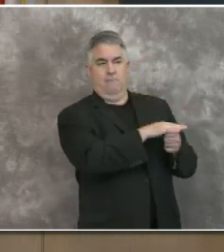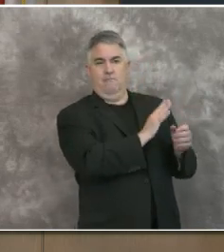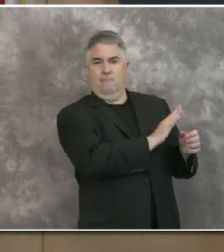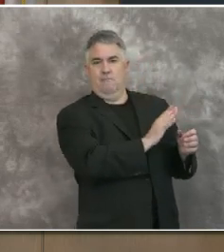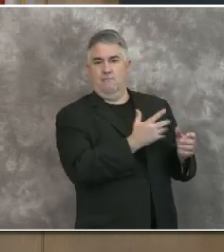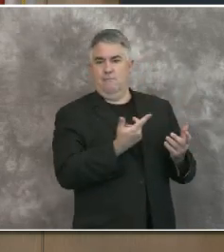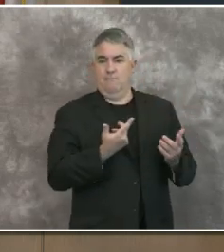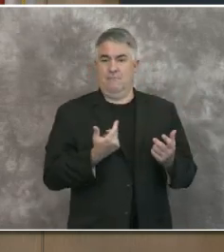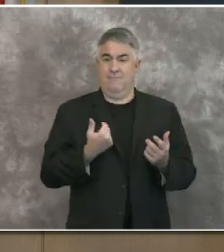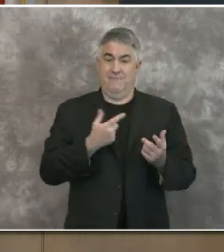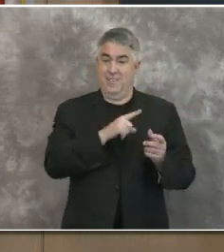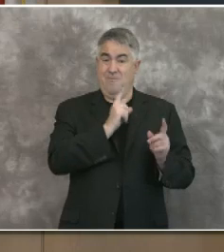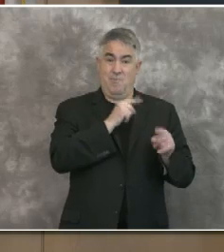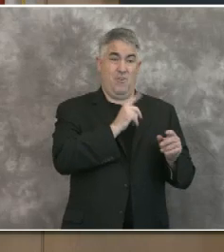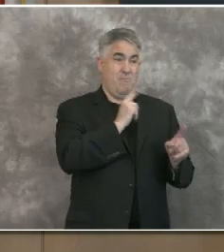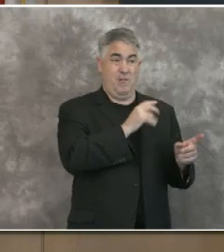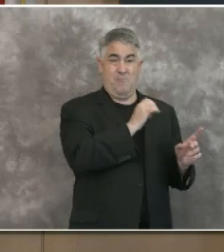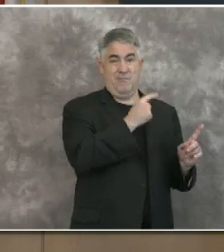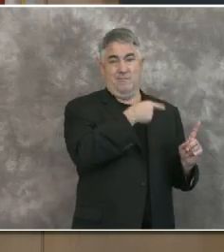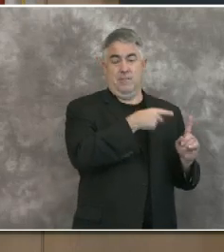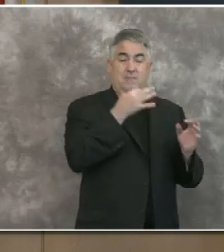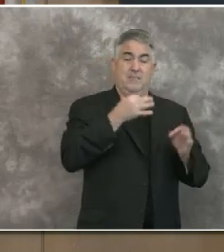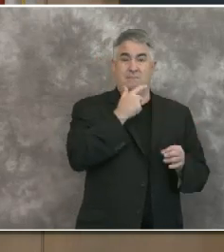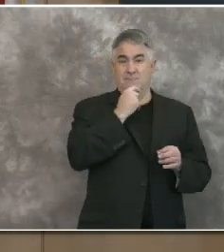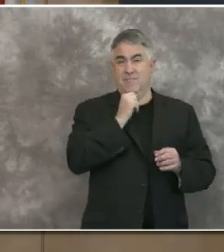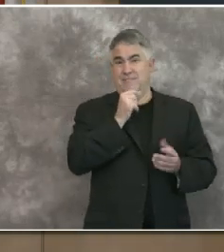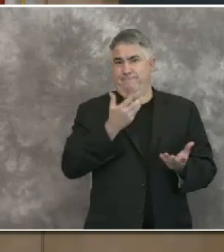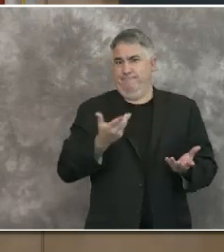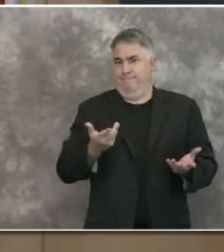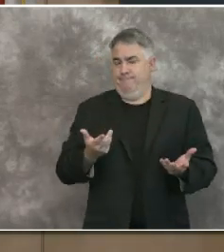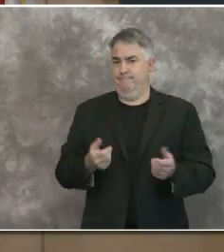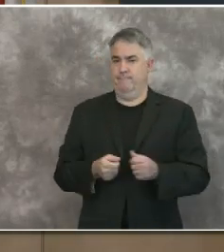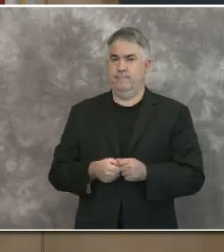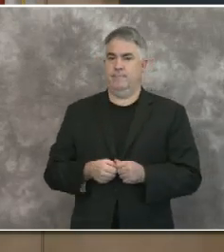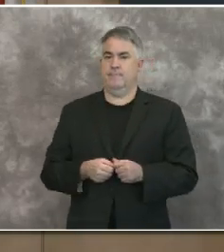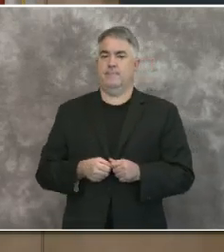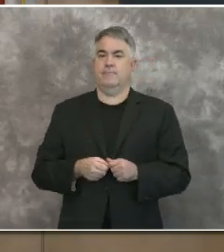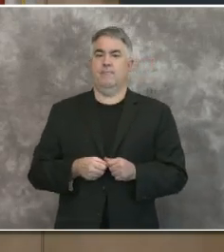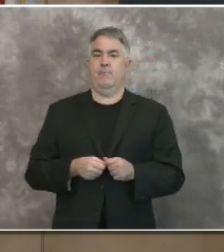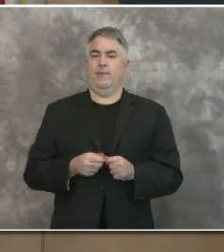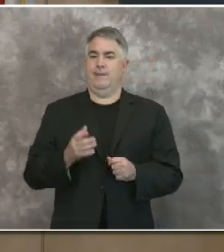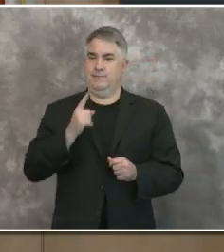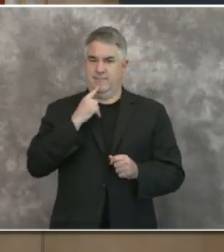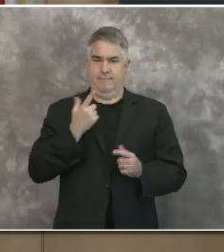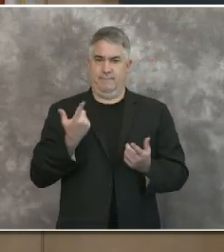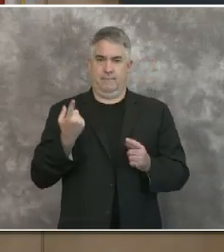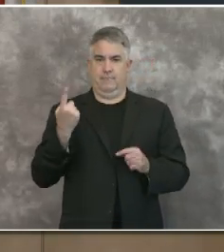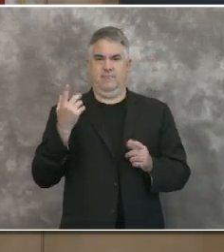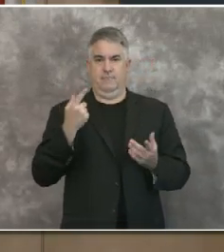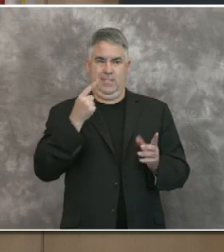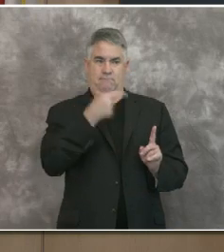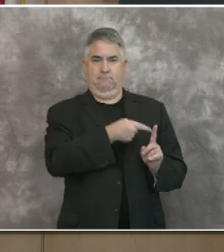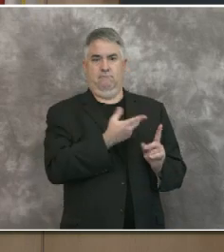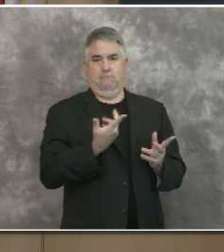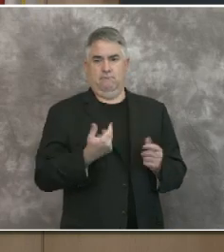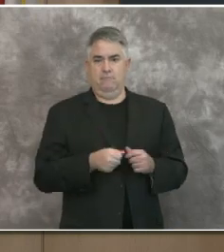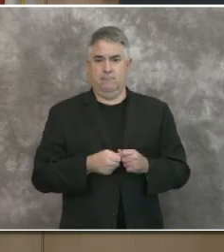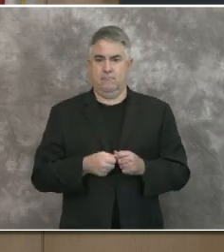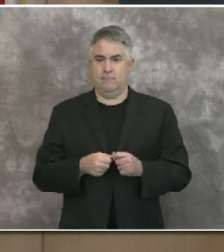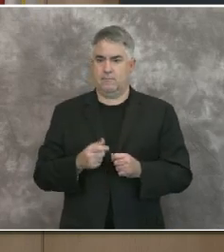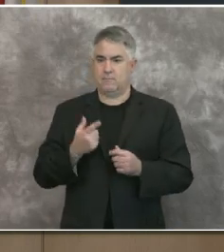non-emergency line, and that is the most appropriate venue to report any of these types of